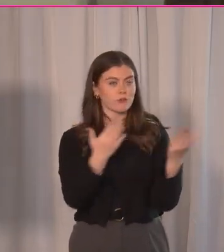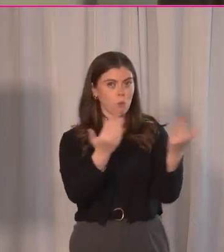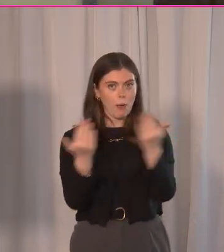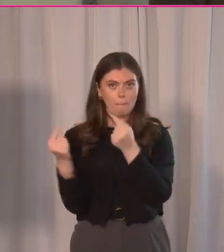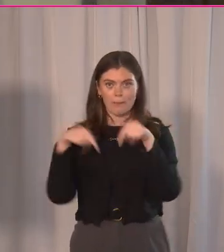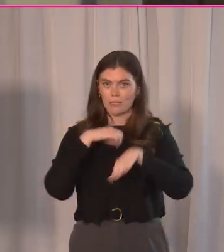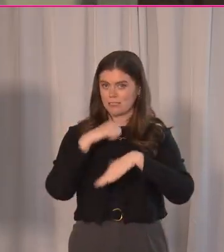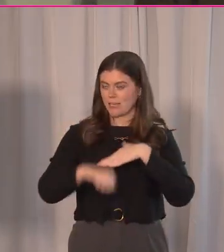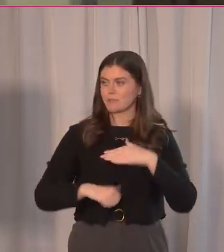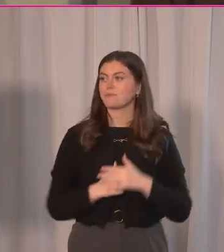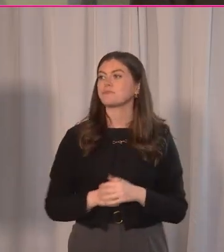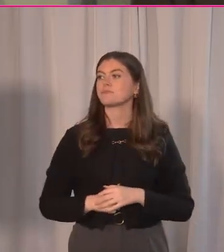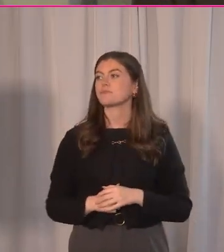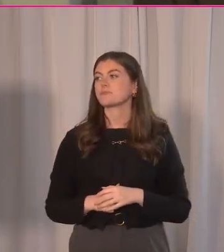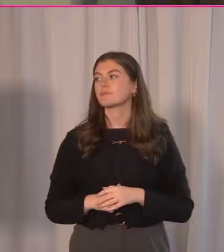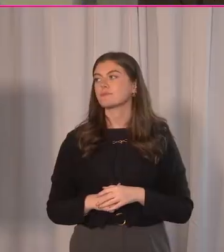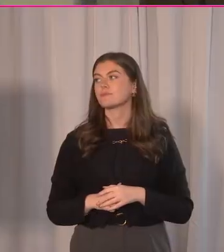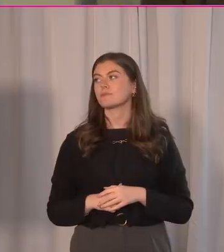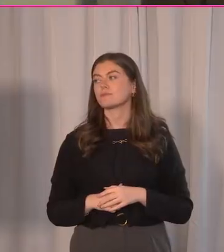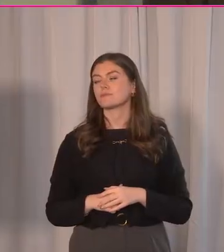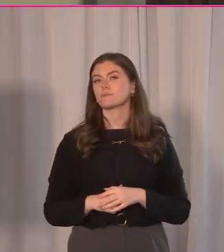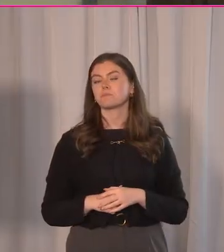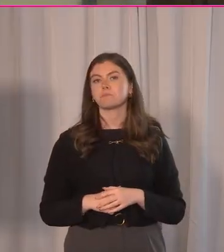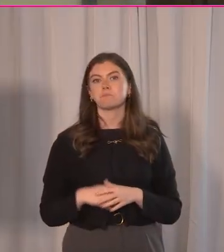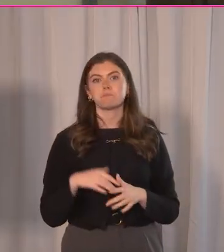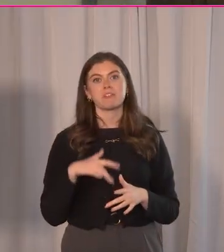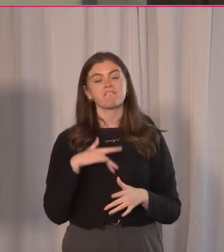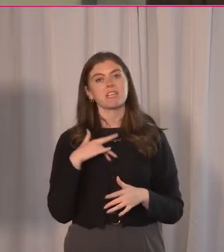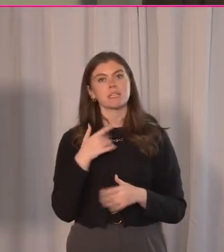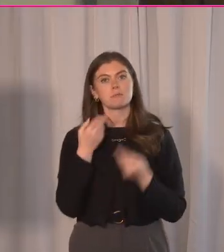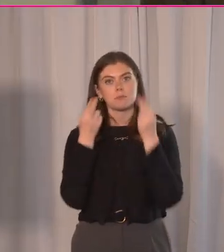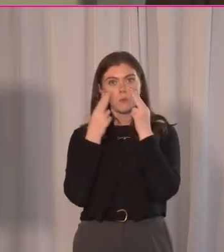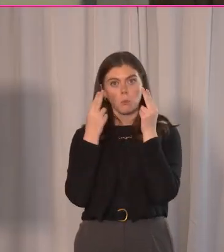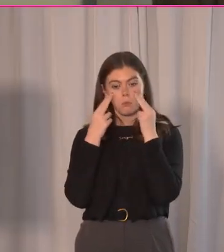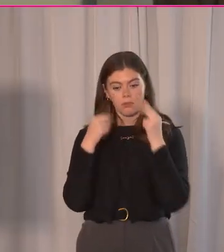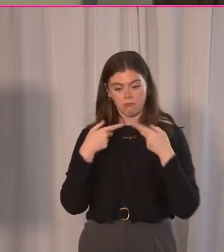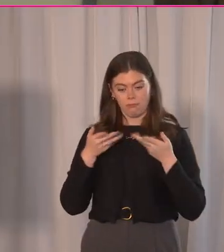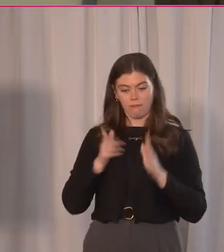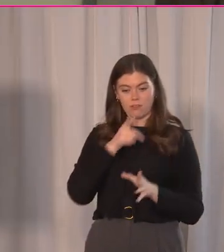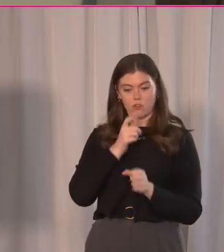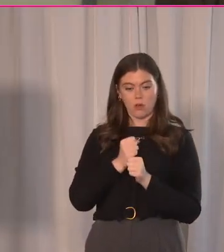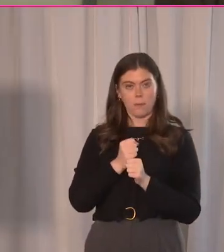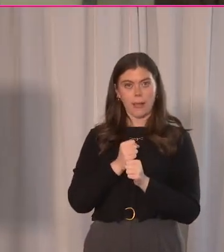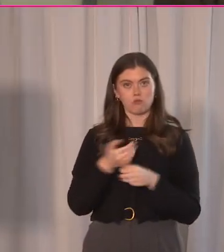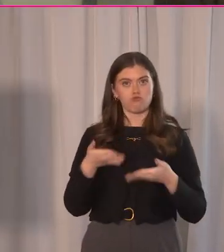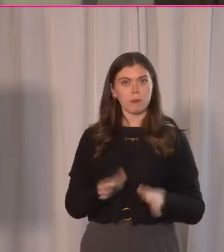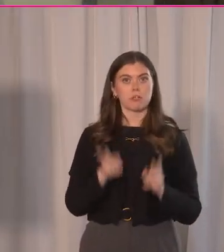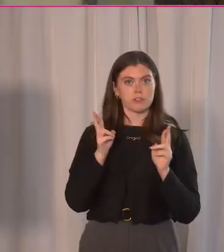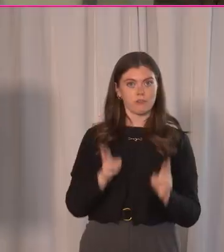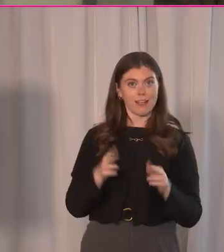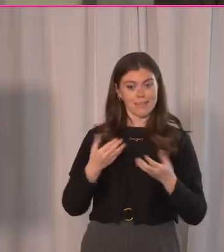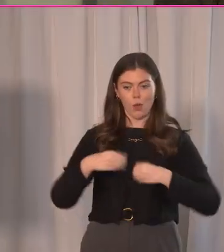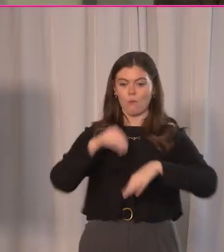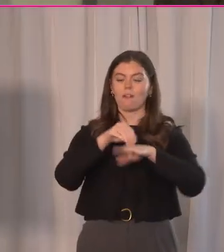here today. It seems fairly normal that following a discussion on reproductive rights that we would move on